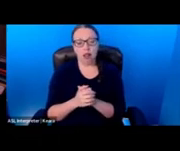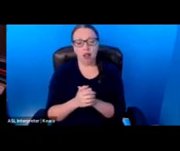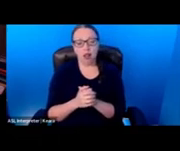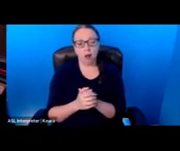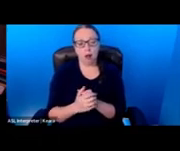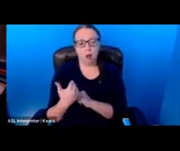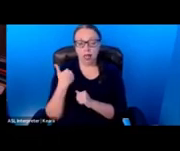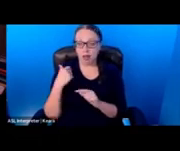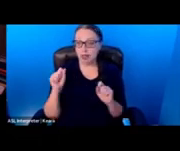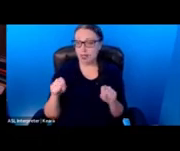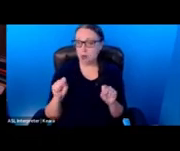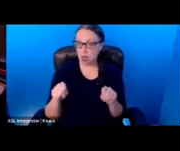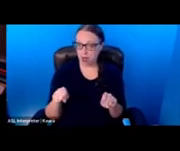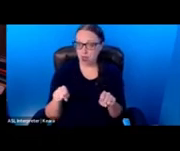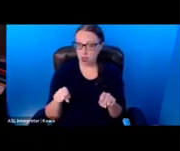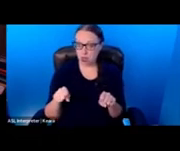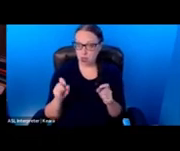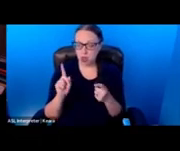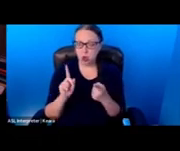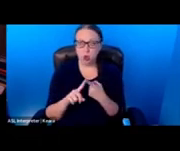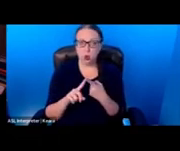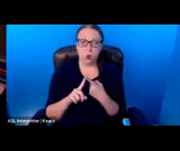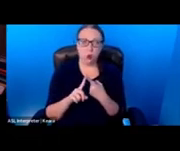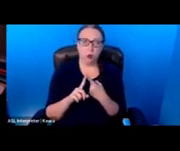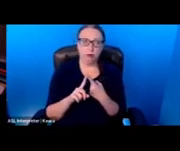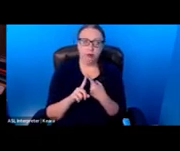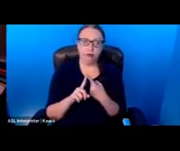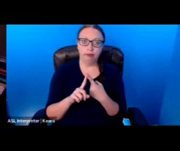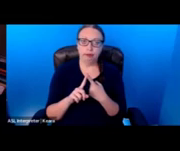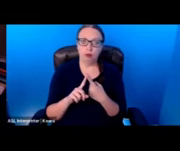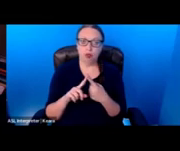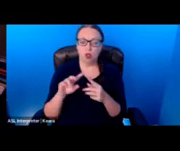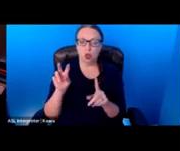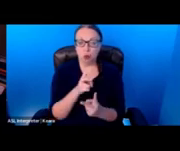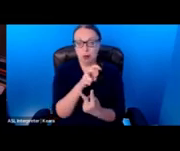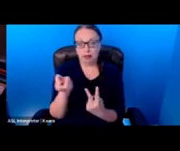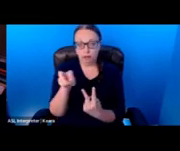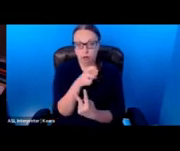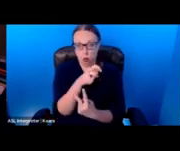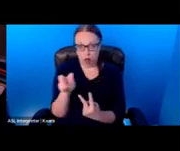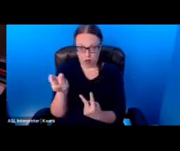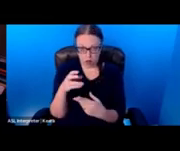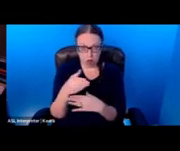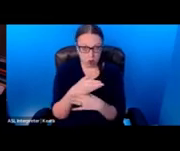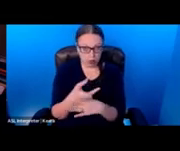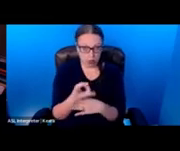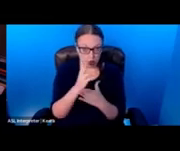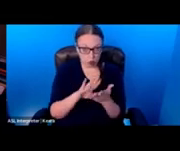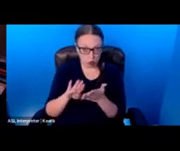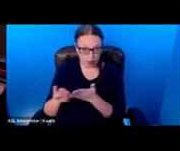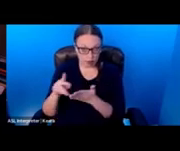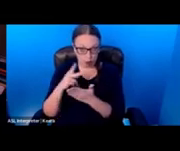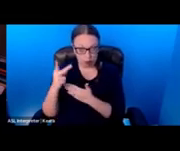there is that ability to move now between the two waiver programs. It's not easy to do, but it does